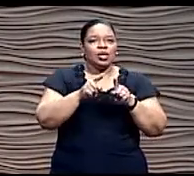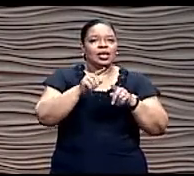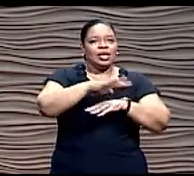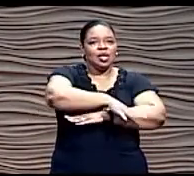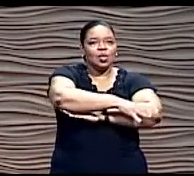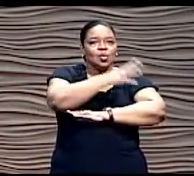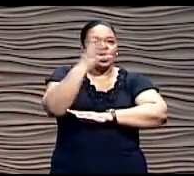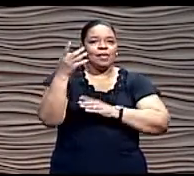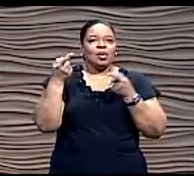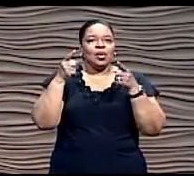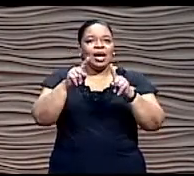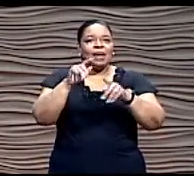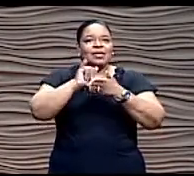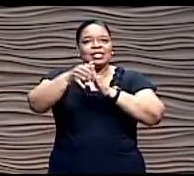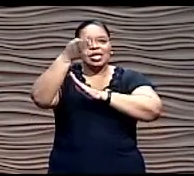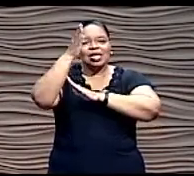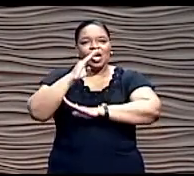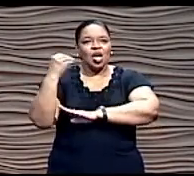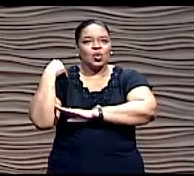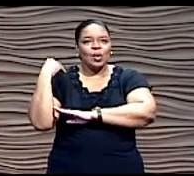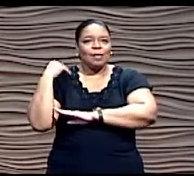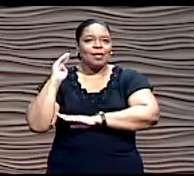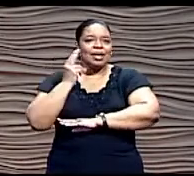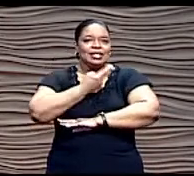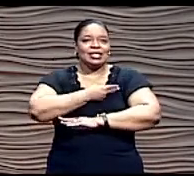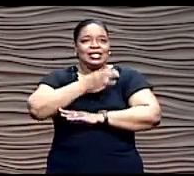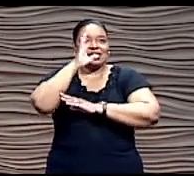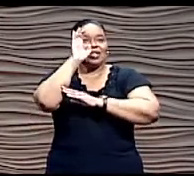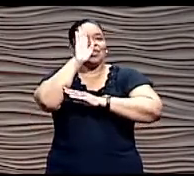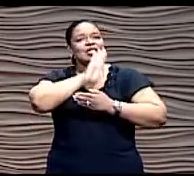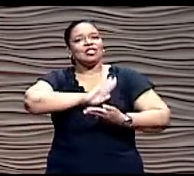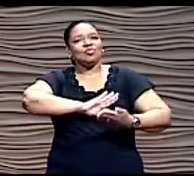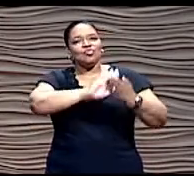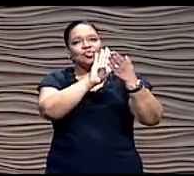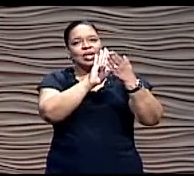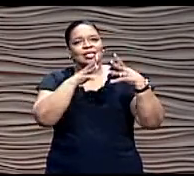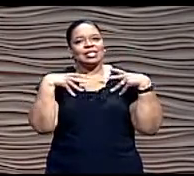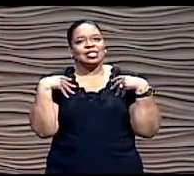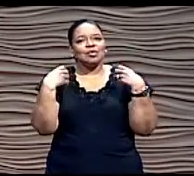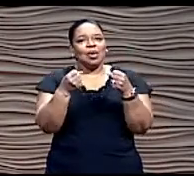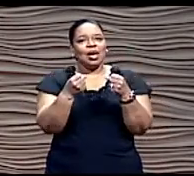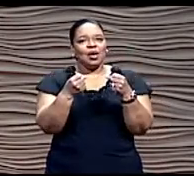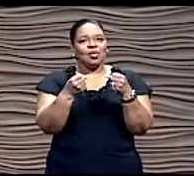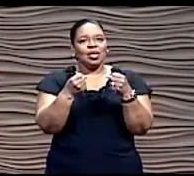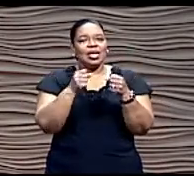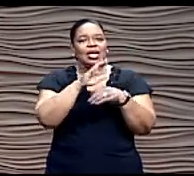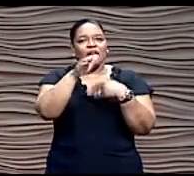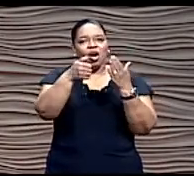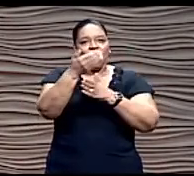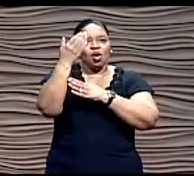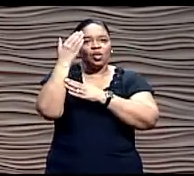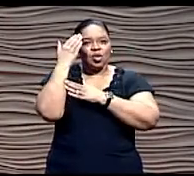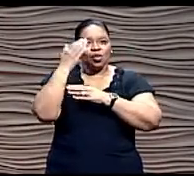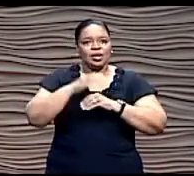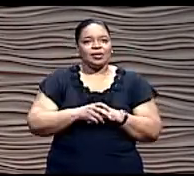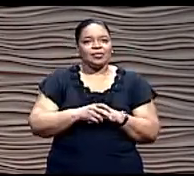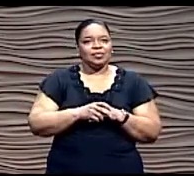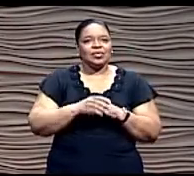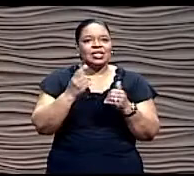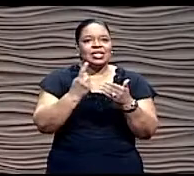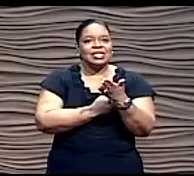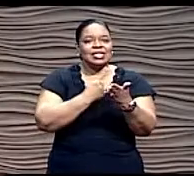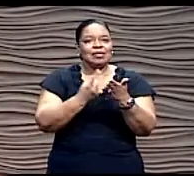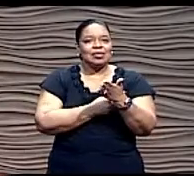vision appears that God reminds us of his presence and his power and his all-knowingness.